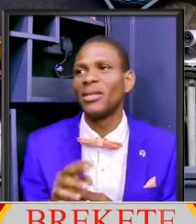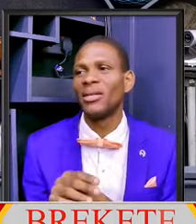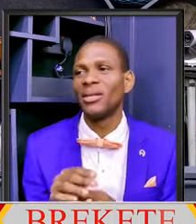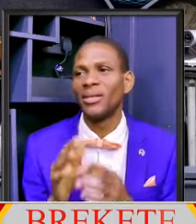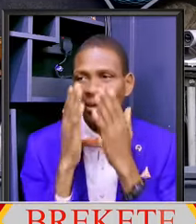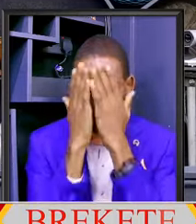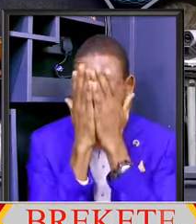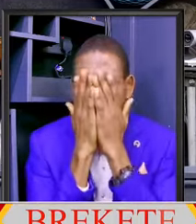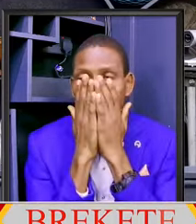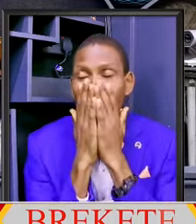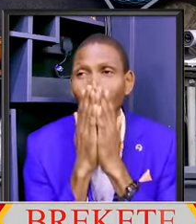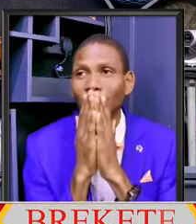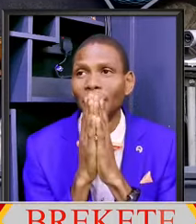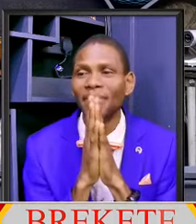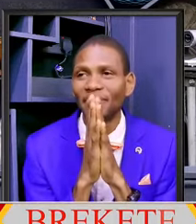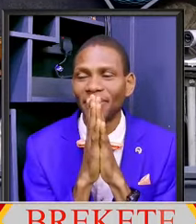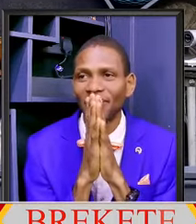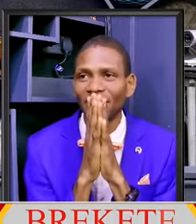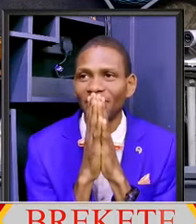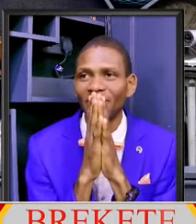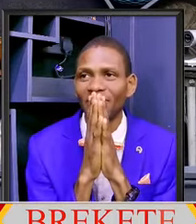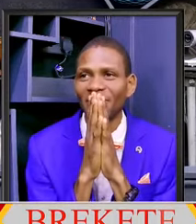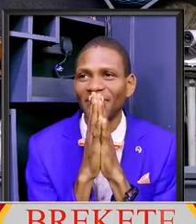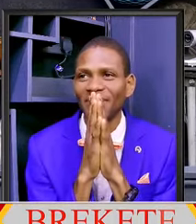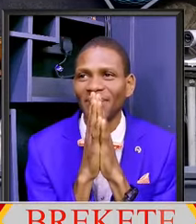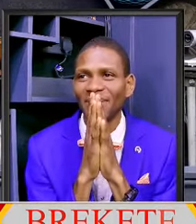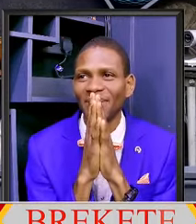Could end the chicken samu ya which a rebel million?